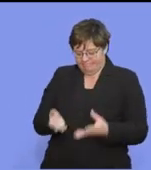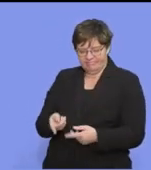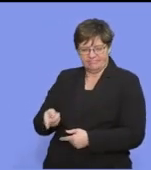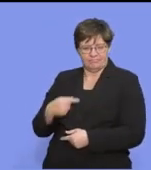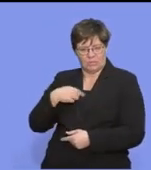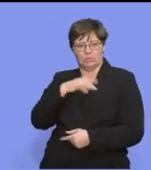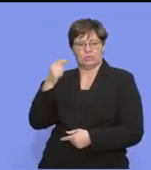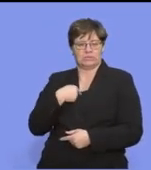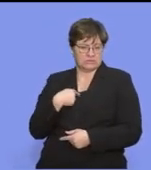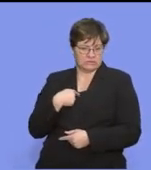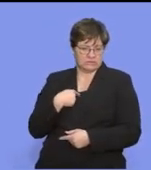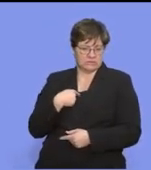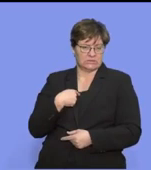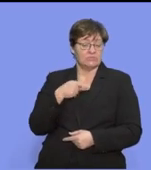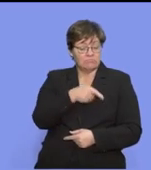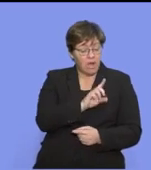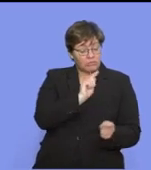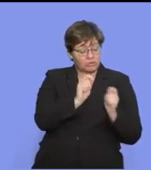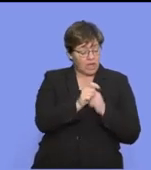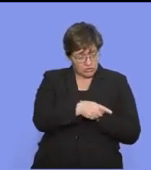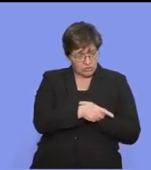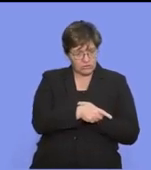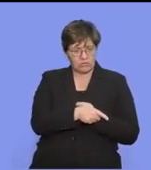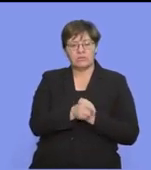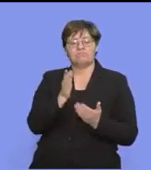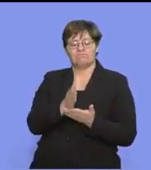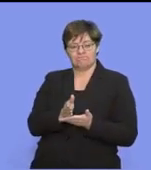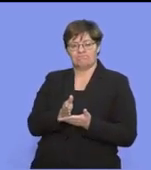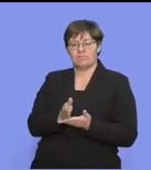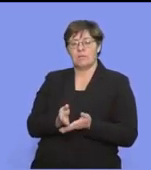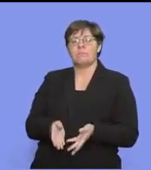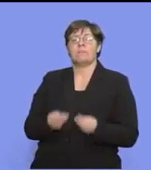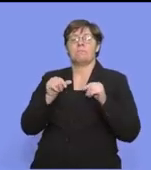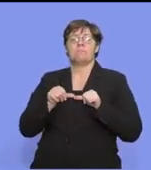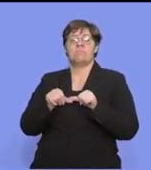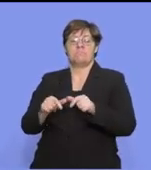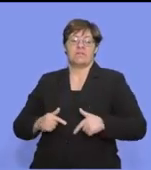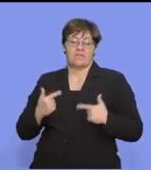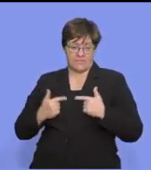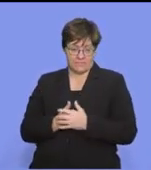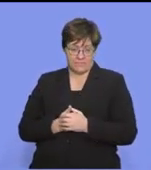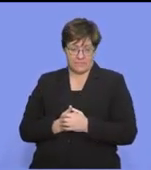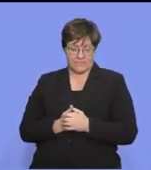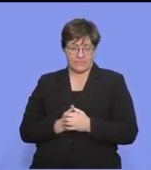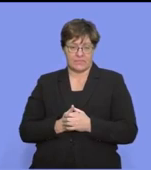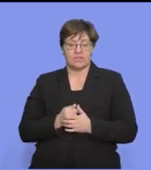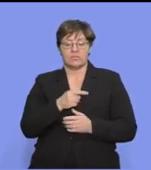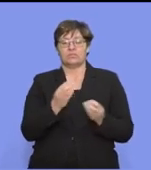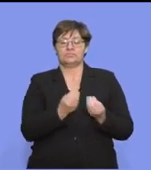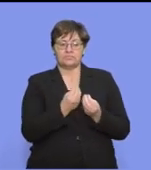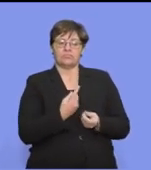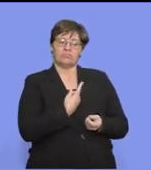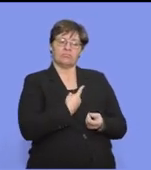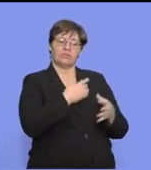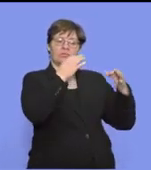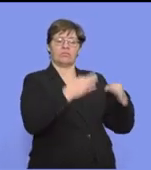which traits to pass on to their offspring. And those changes then are directed to meet survival.